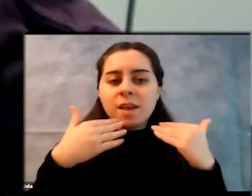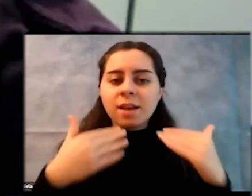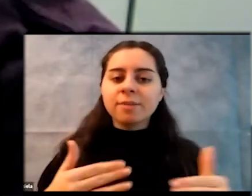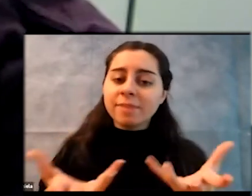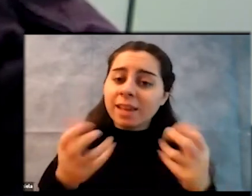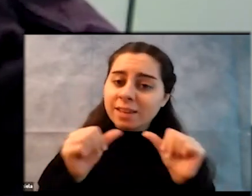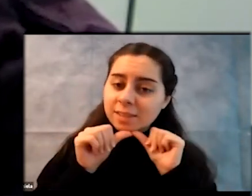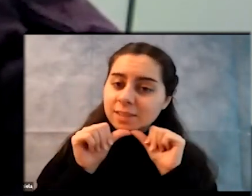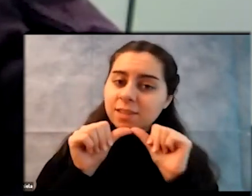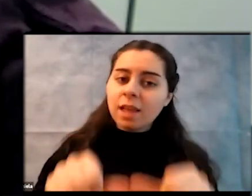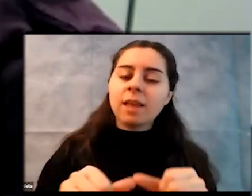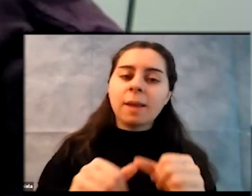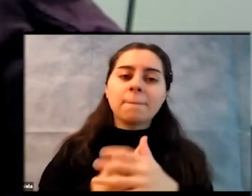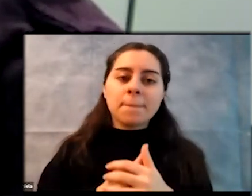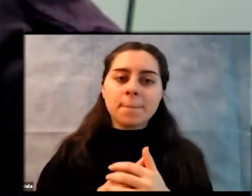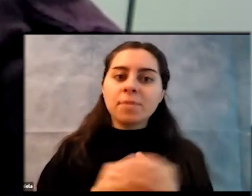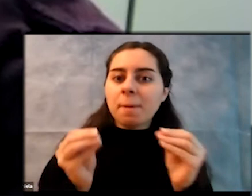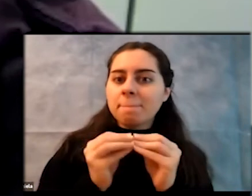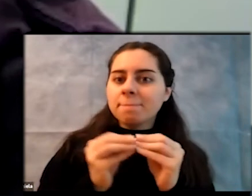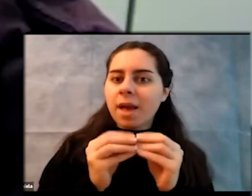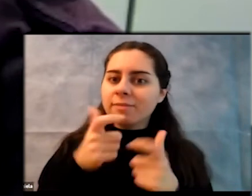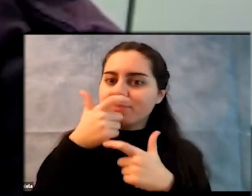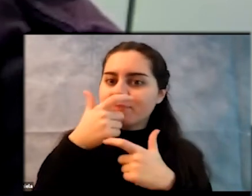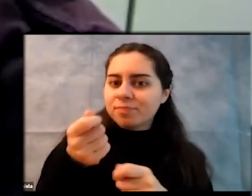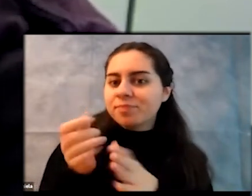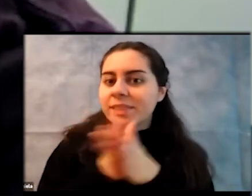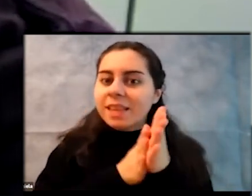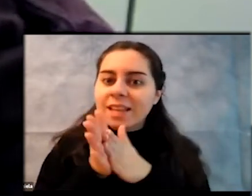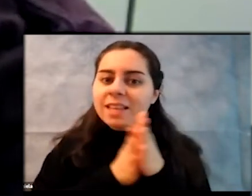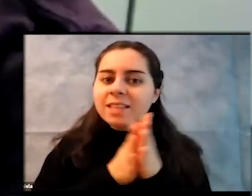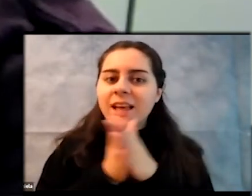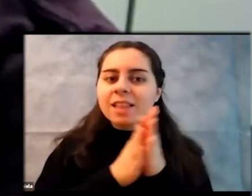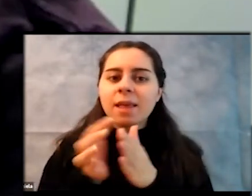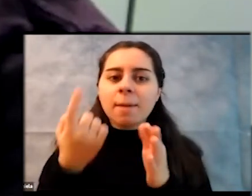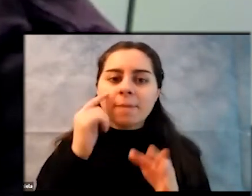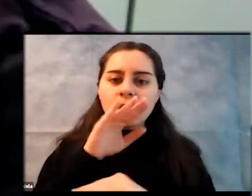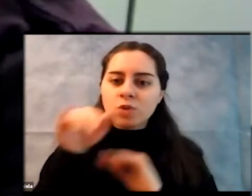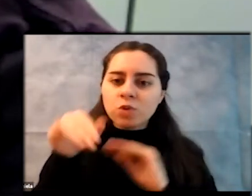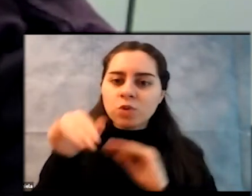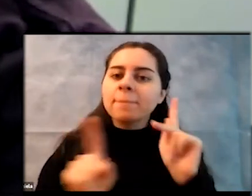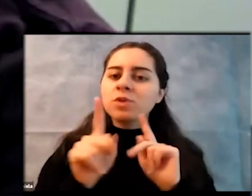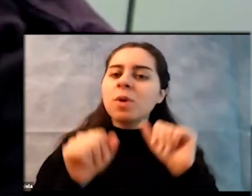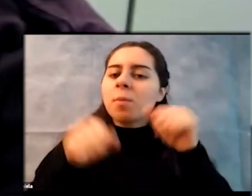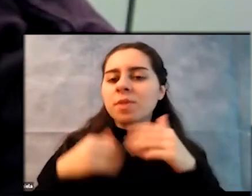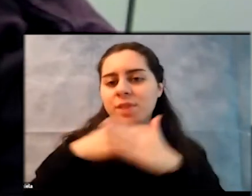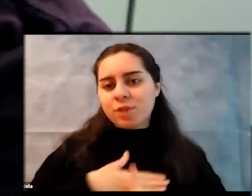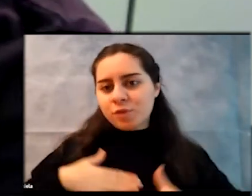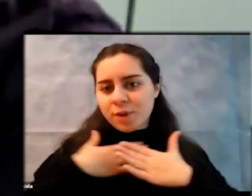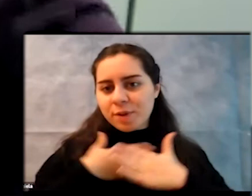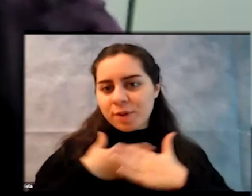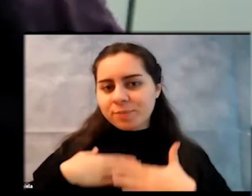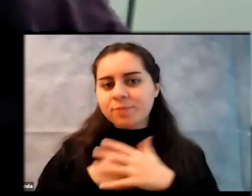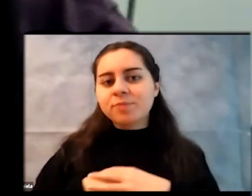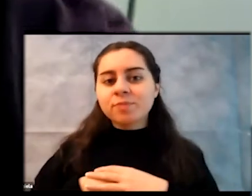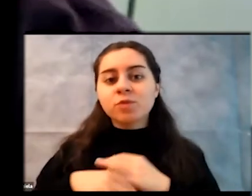continue that, and we want to make it interesting and relevant to what all of our patrons are actually interested in. So we want to respond to your